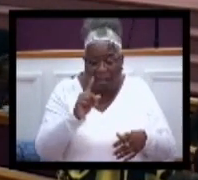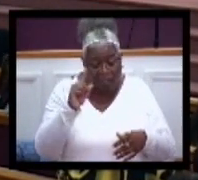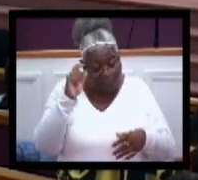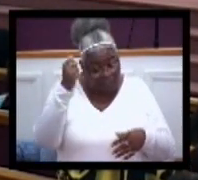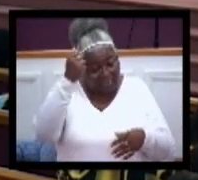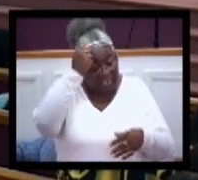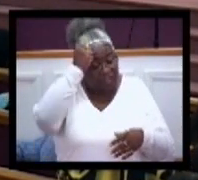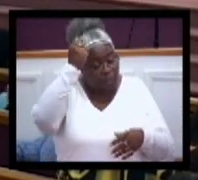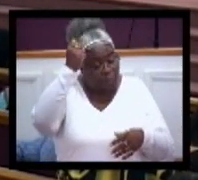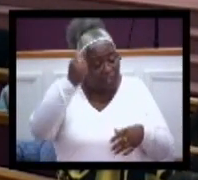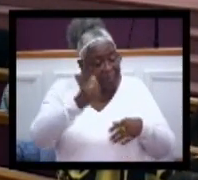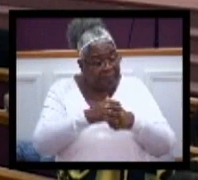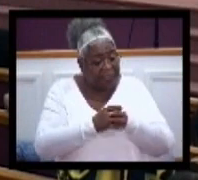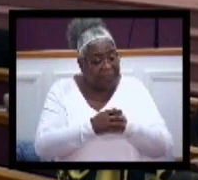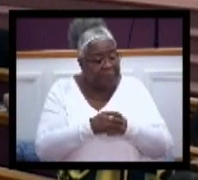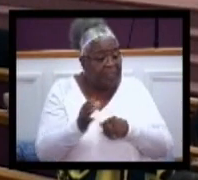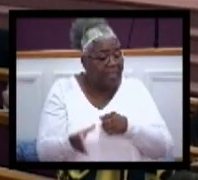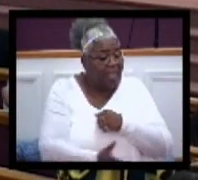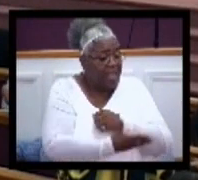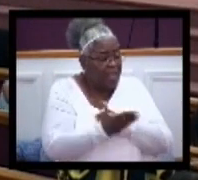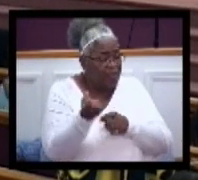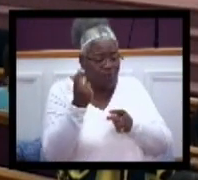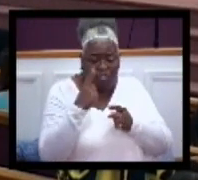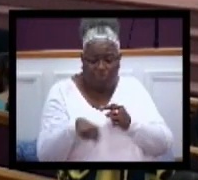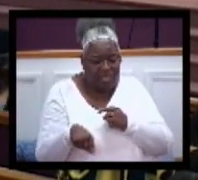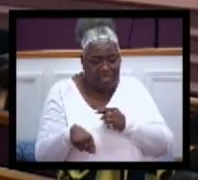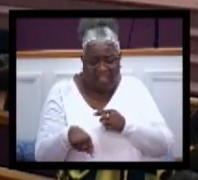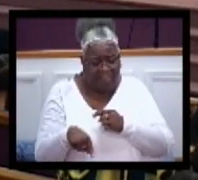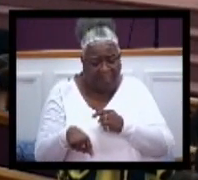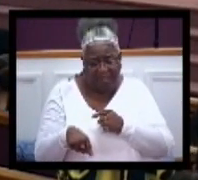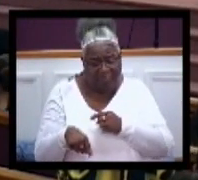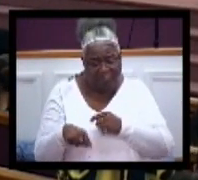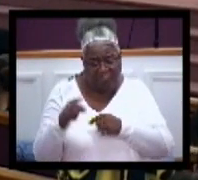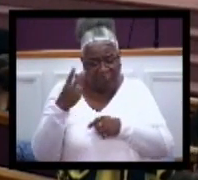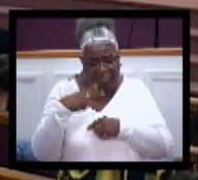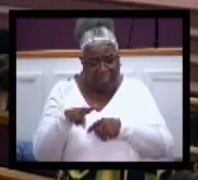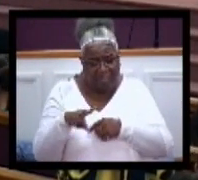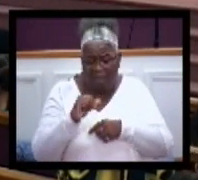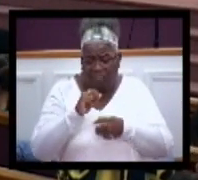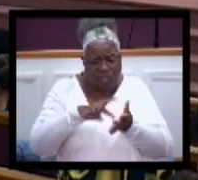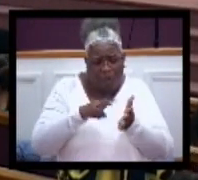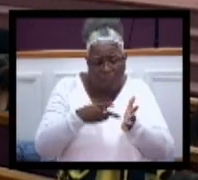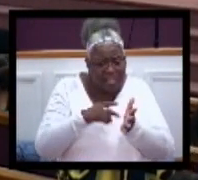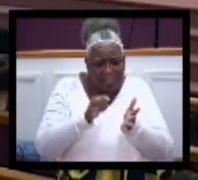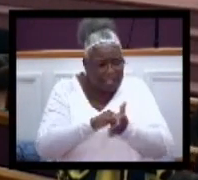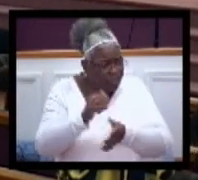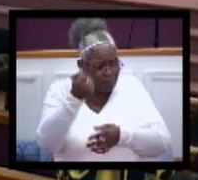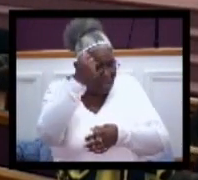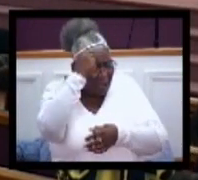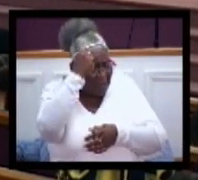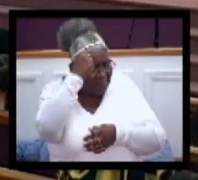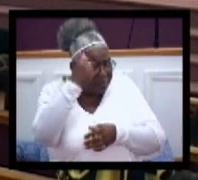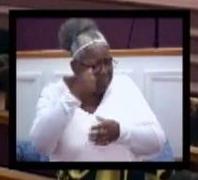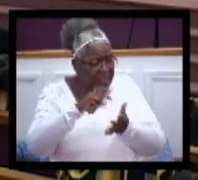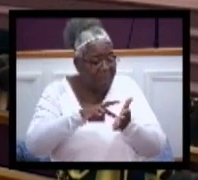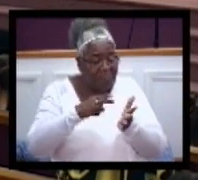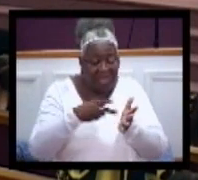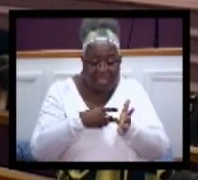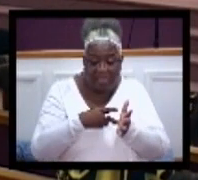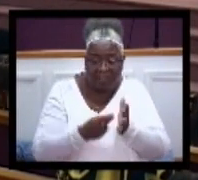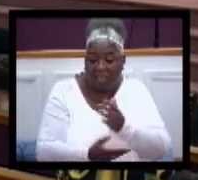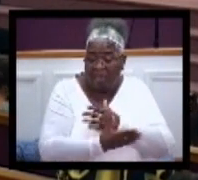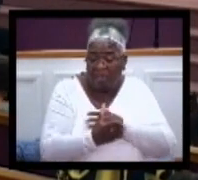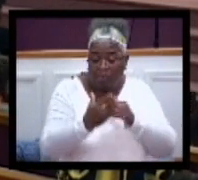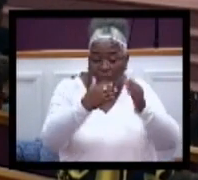ignorant and you cannot see. Don't mean you're dumb. It means you